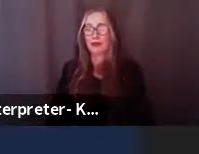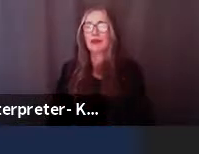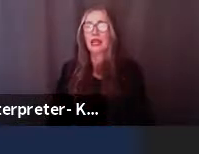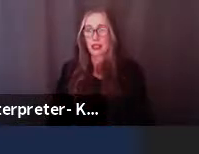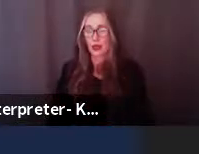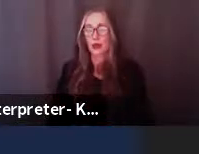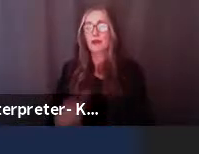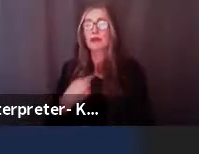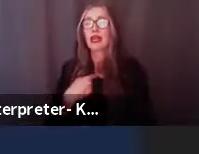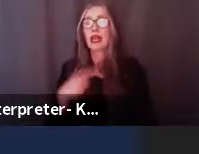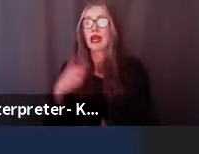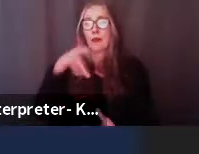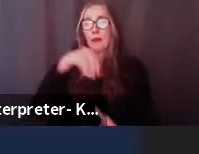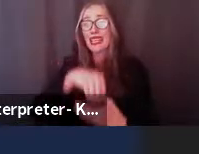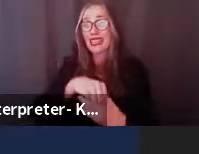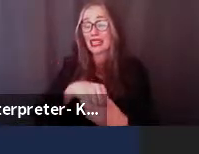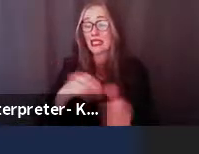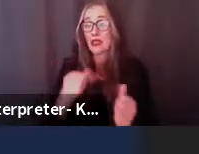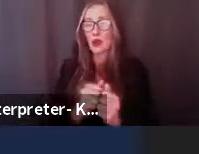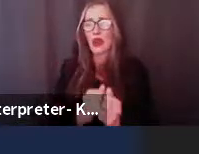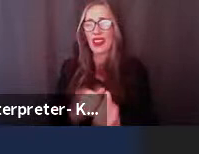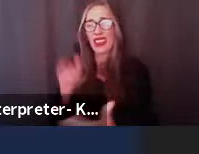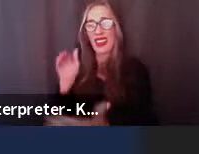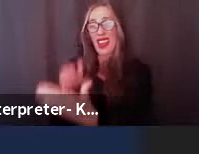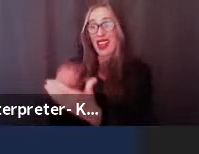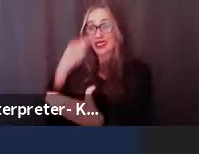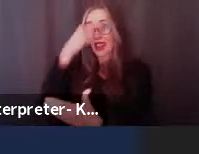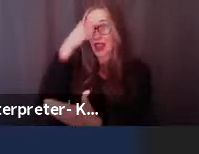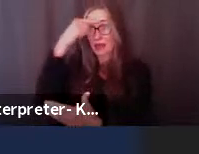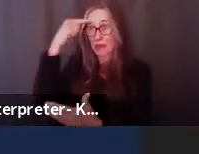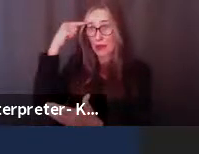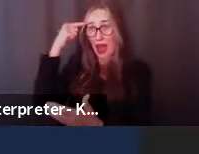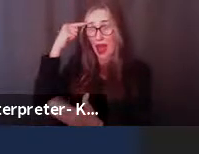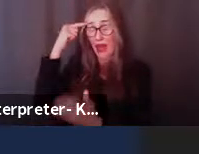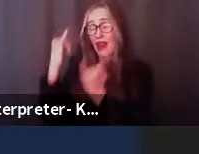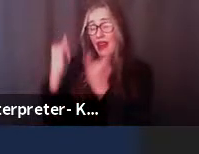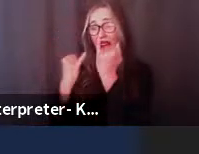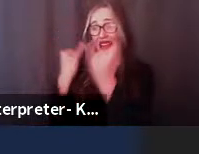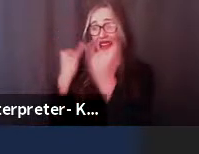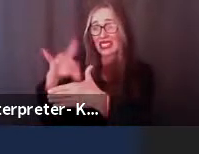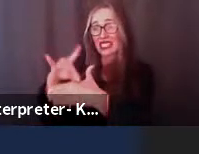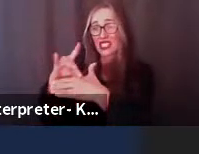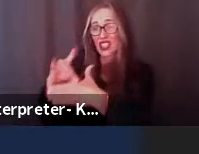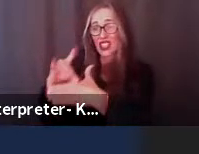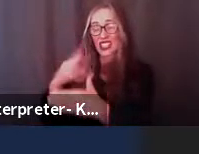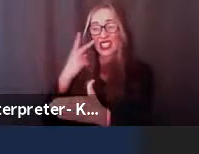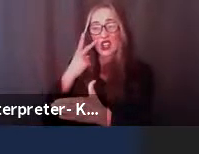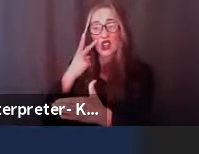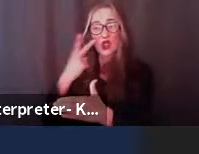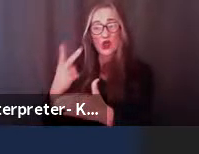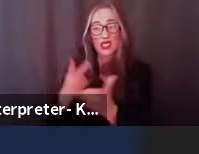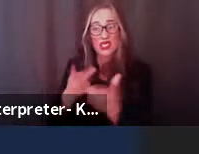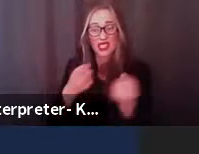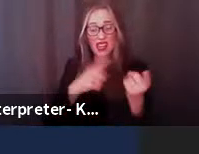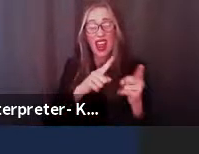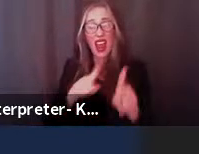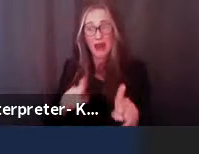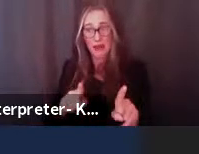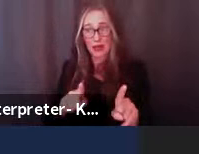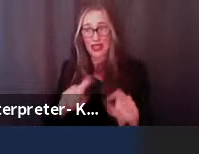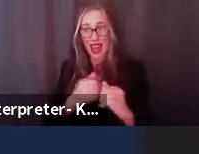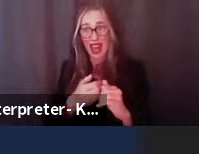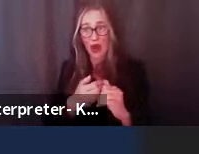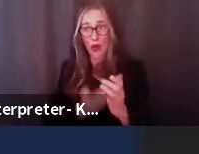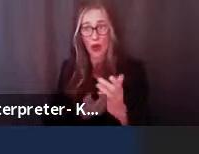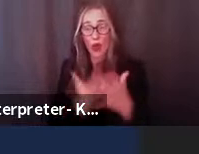context that is coming forth through medicine and public health it it's it's an important job to do